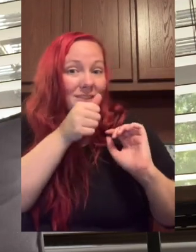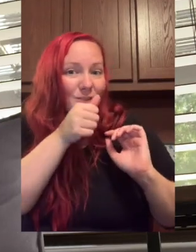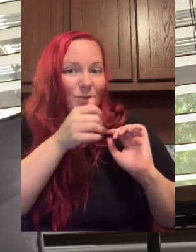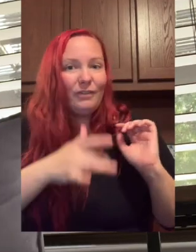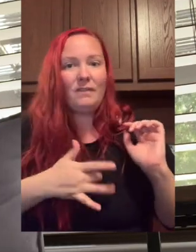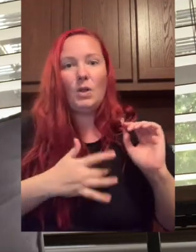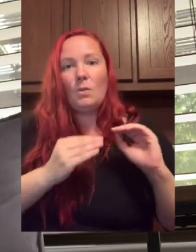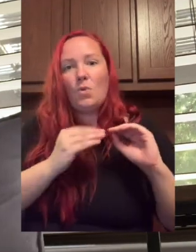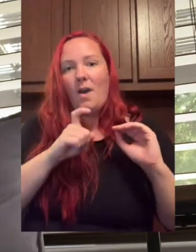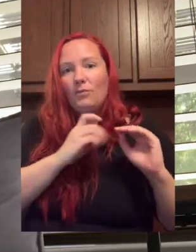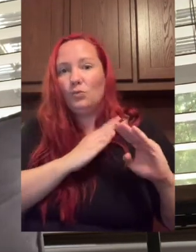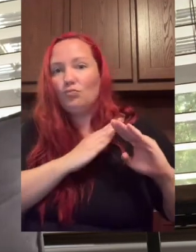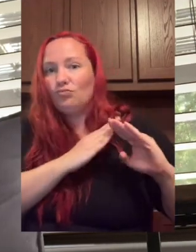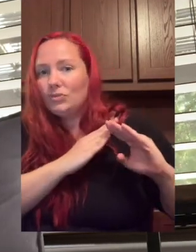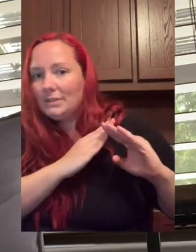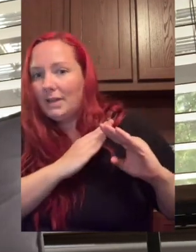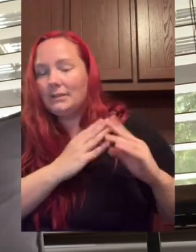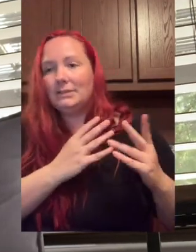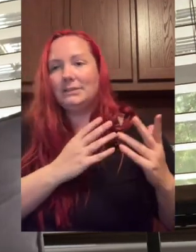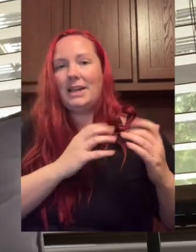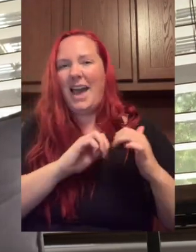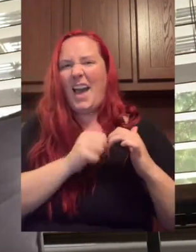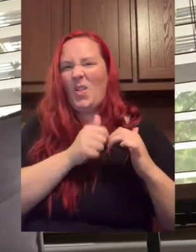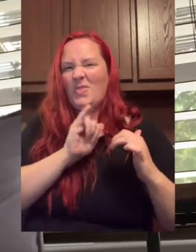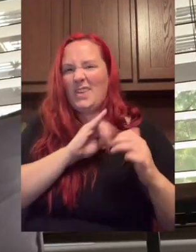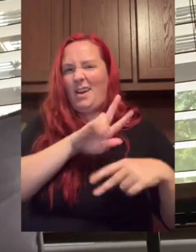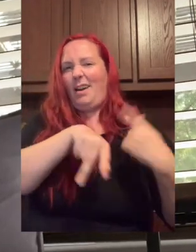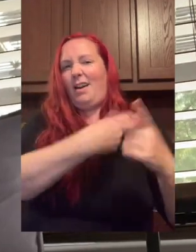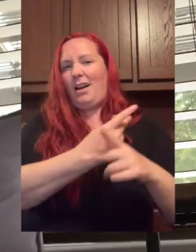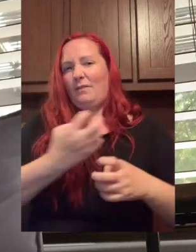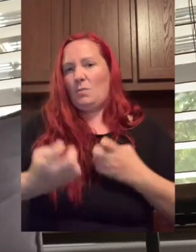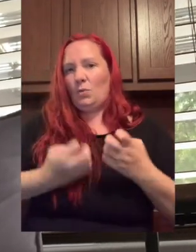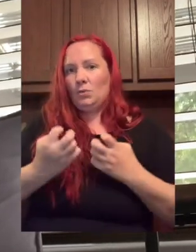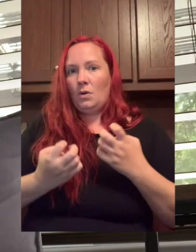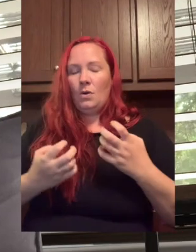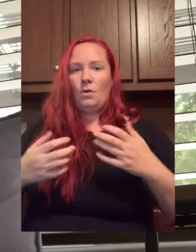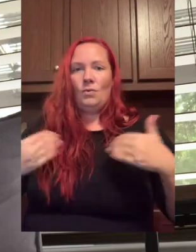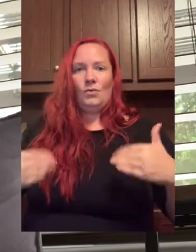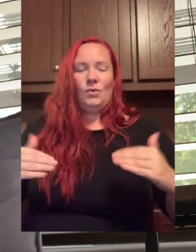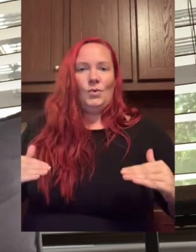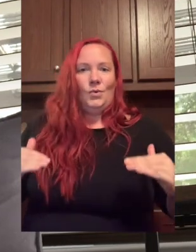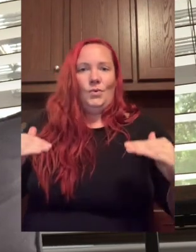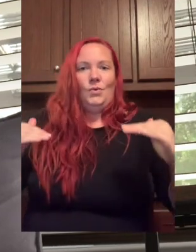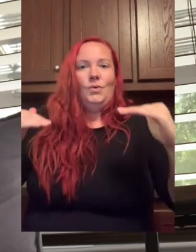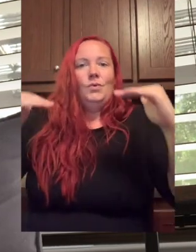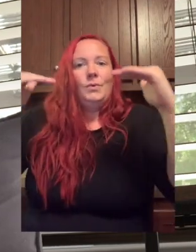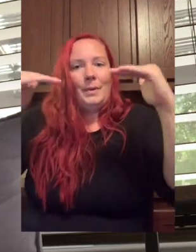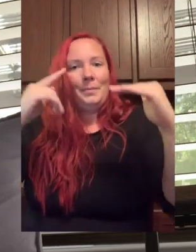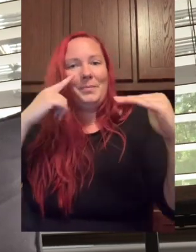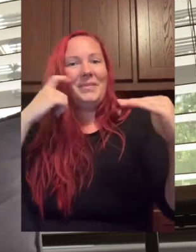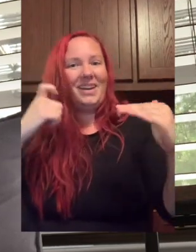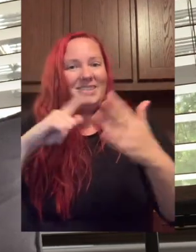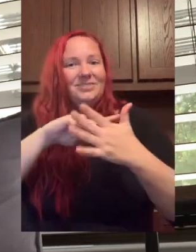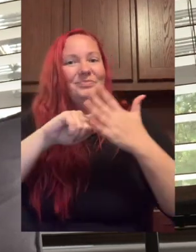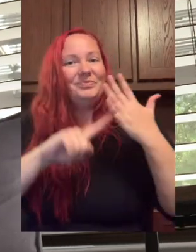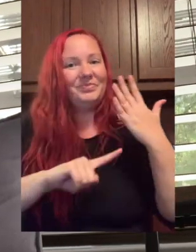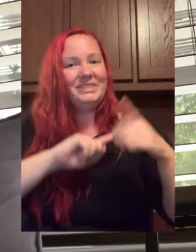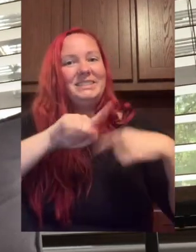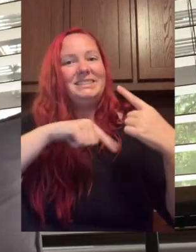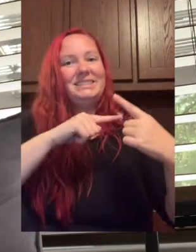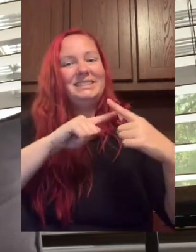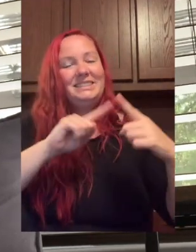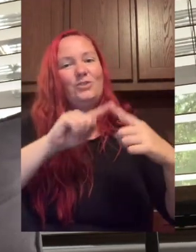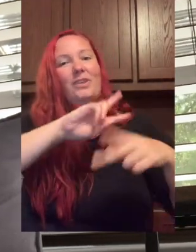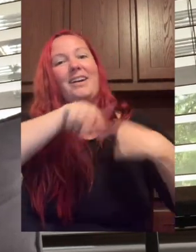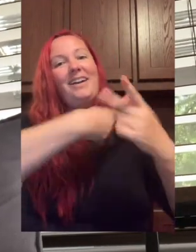our relationships, differently in terms of trauma bonding, in terms of attachment, when we are having a relationship that